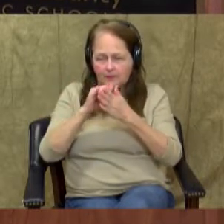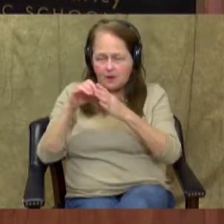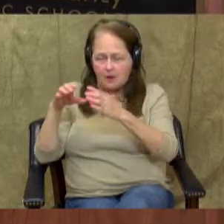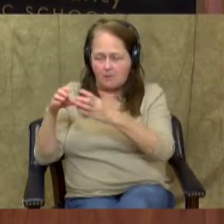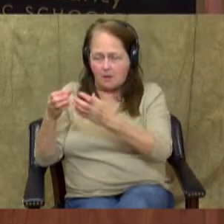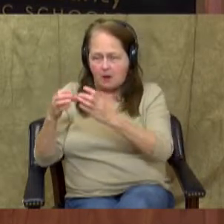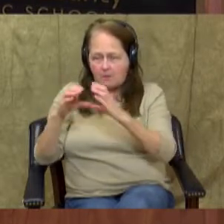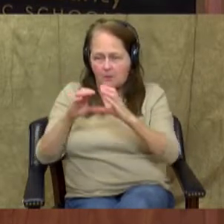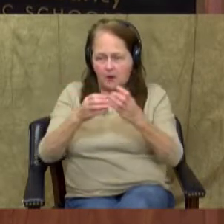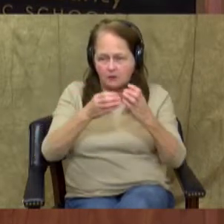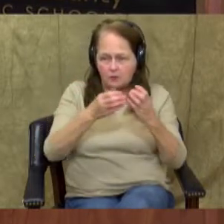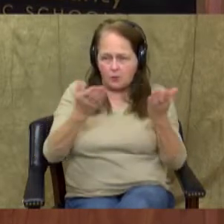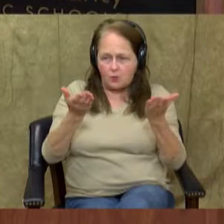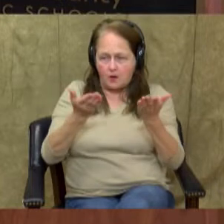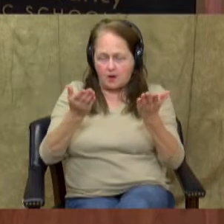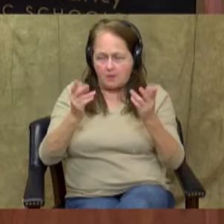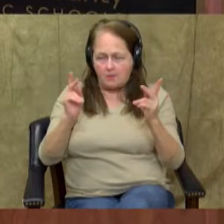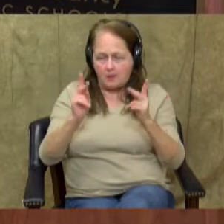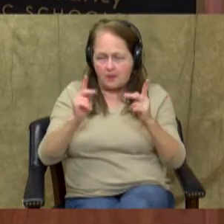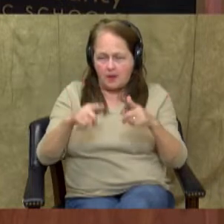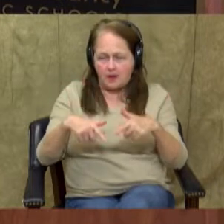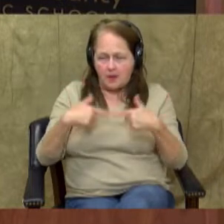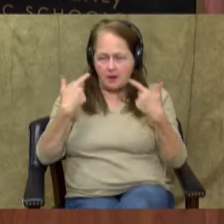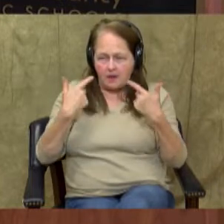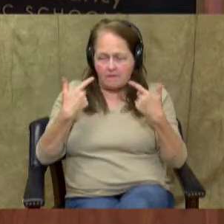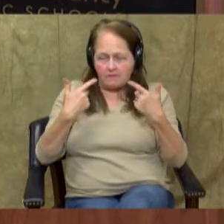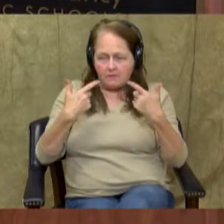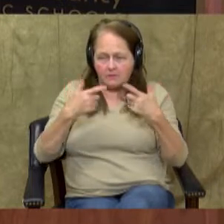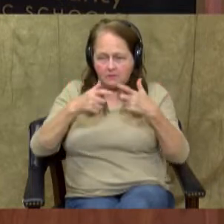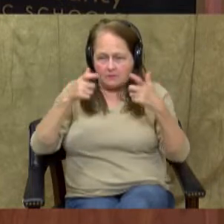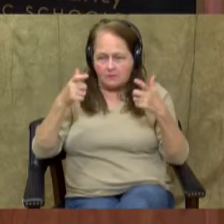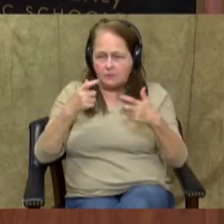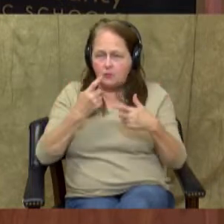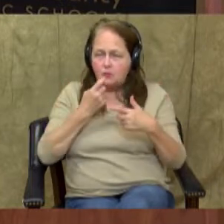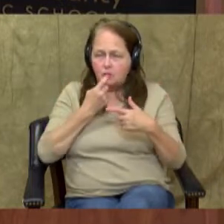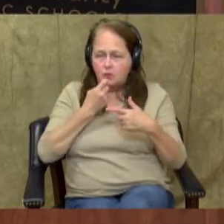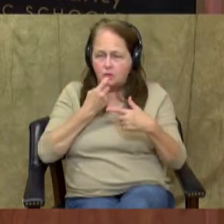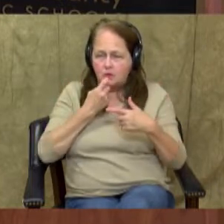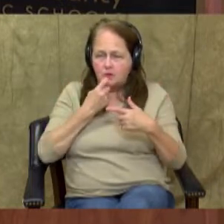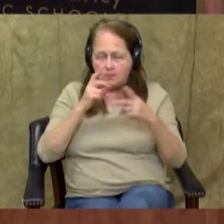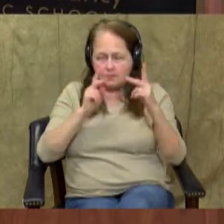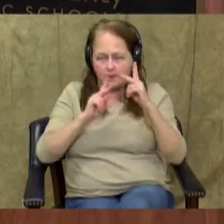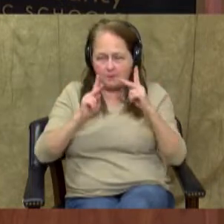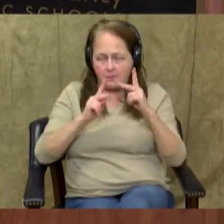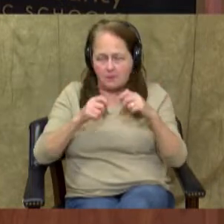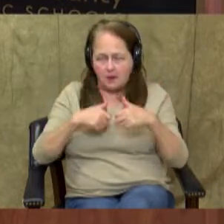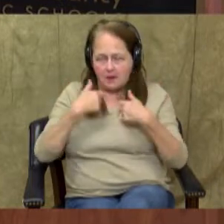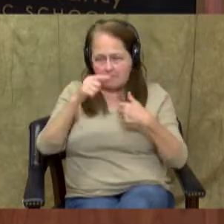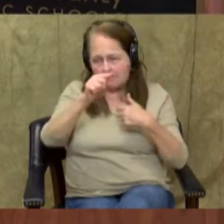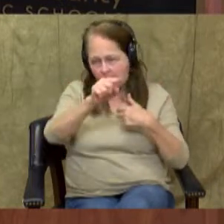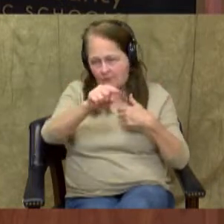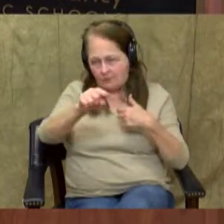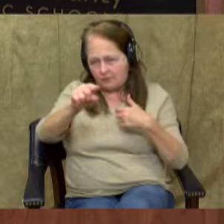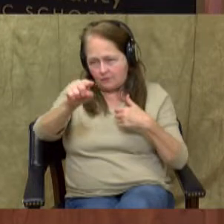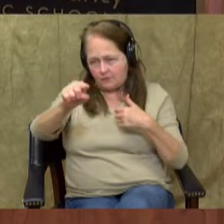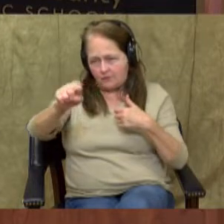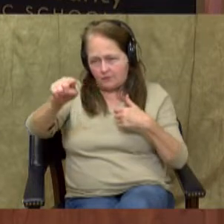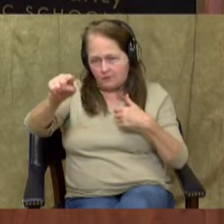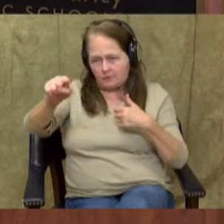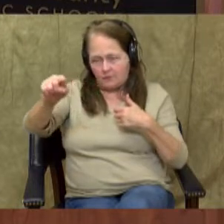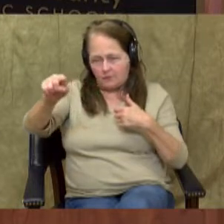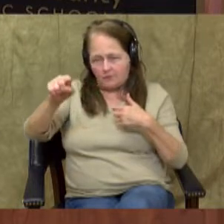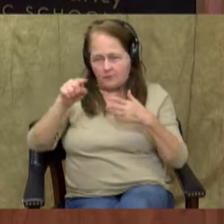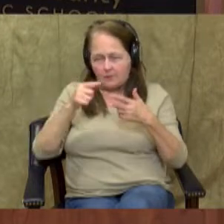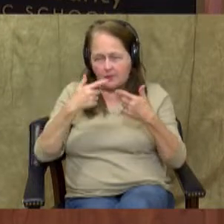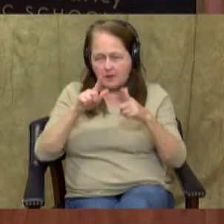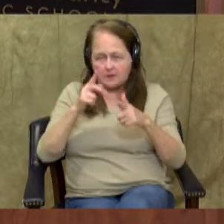where people live in large concentrations. So where you see the red, that's where people live. And so